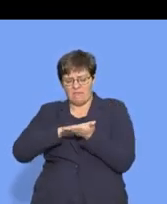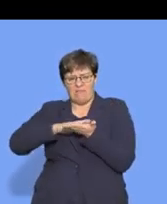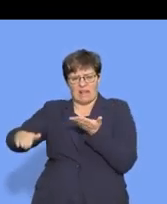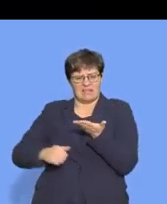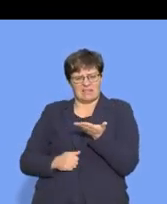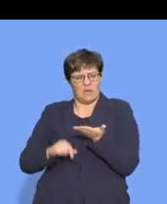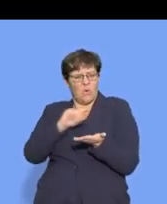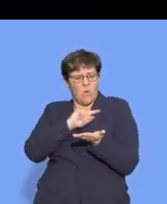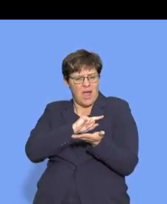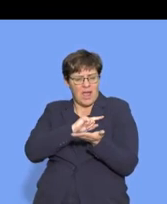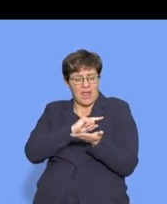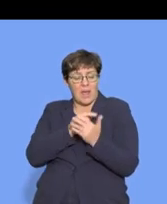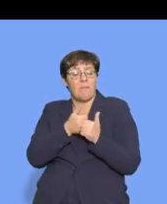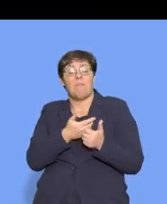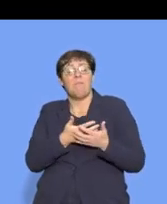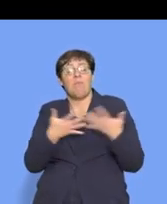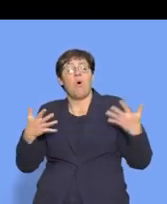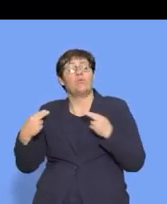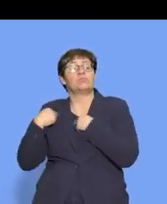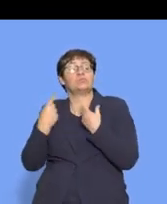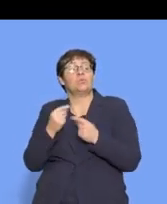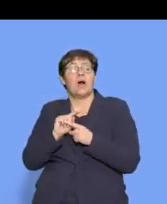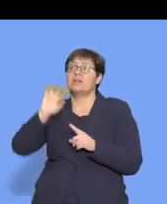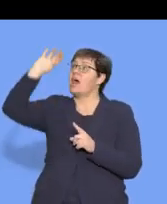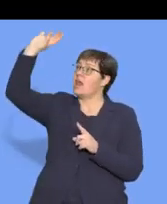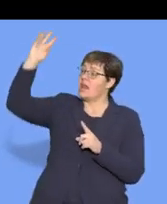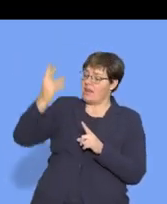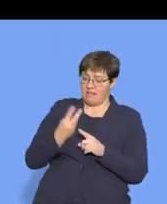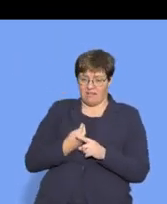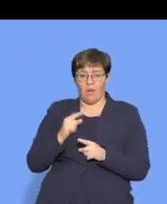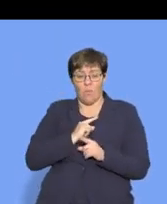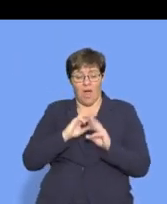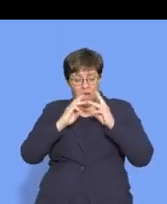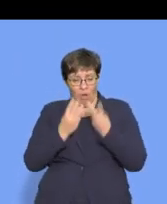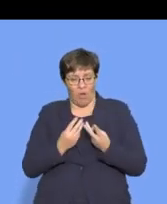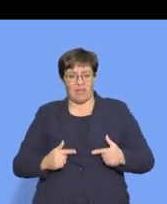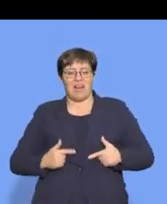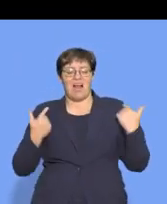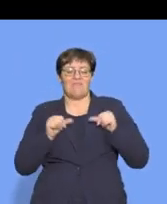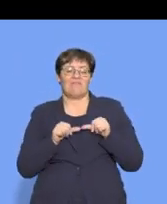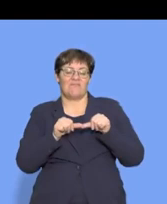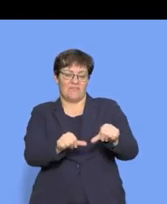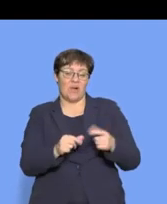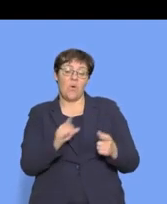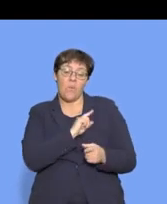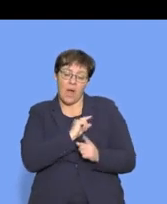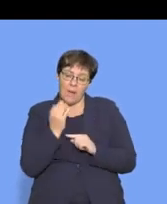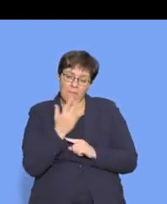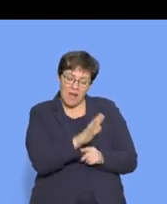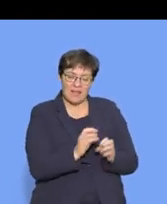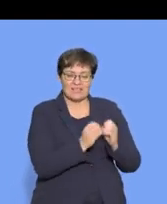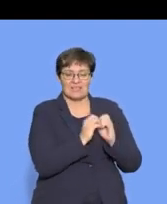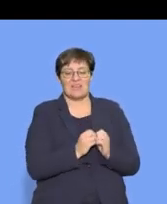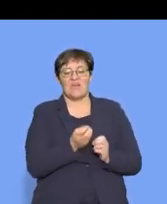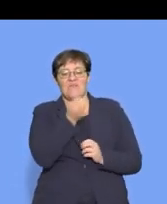main function is photosynthesis. That's what keeps life on Earth going. The fact that plants make